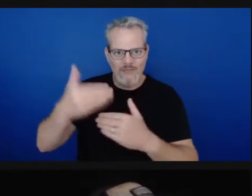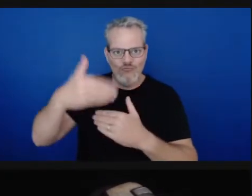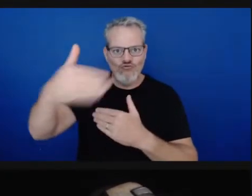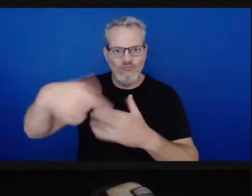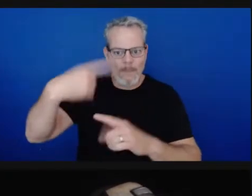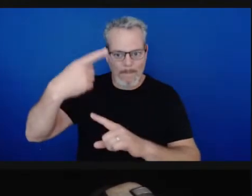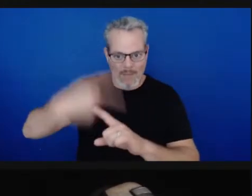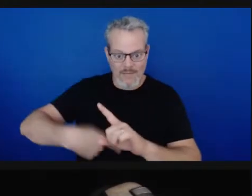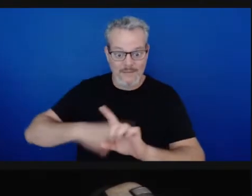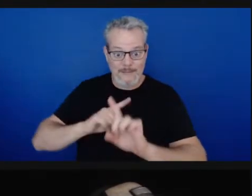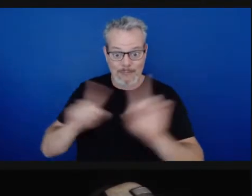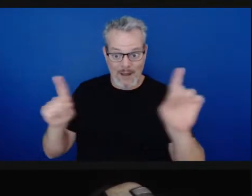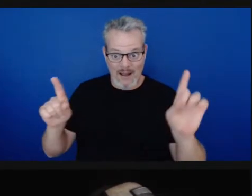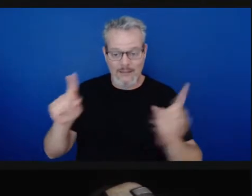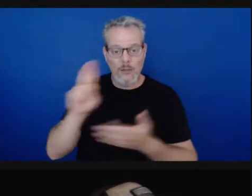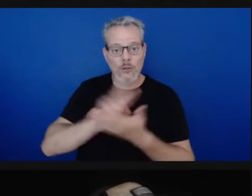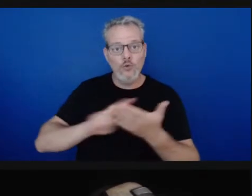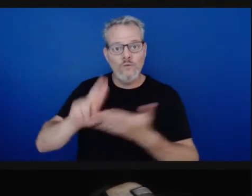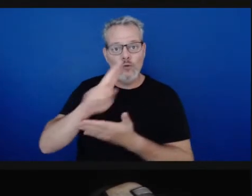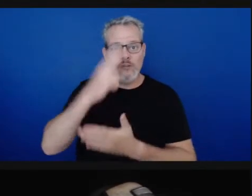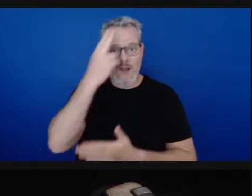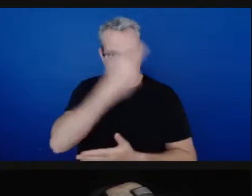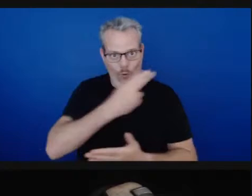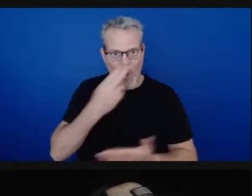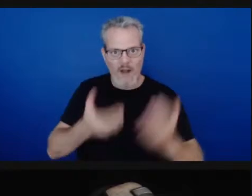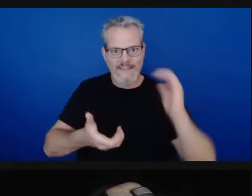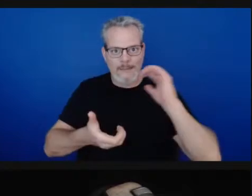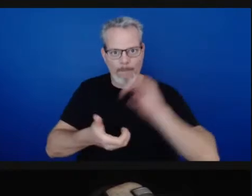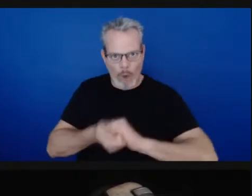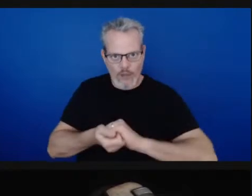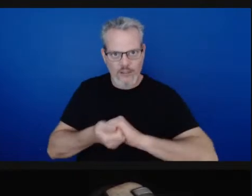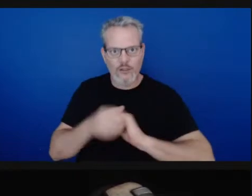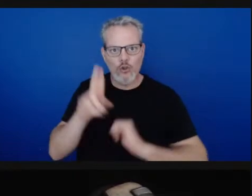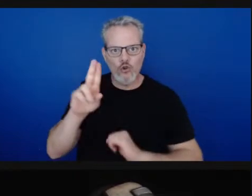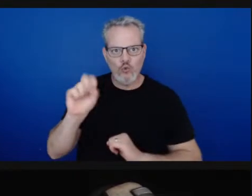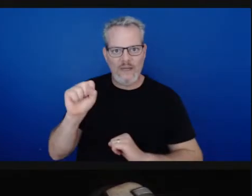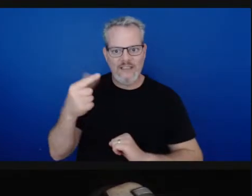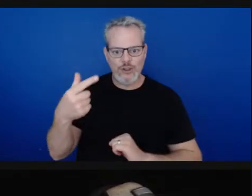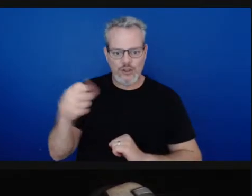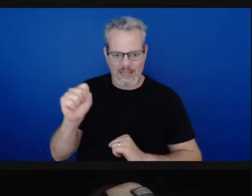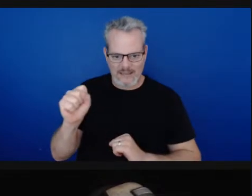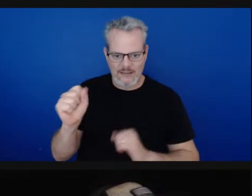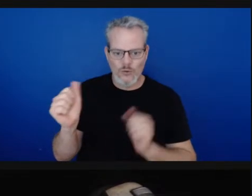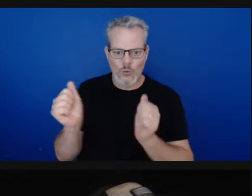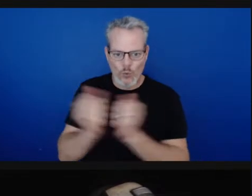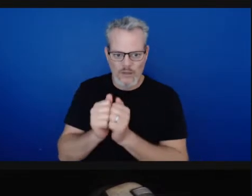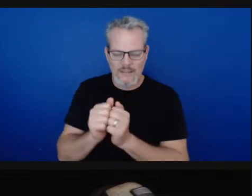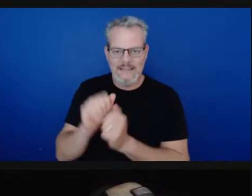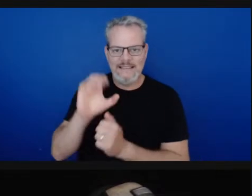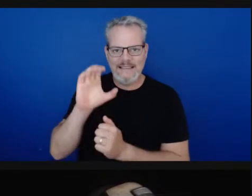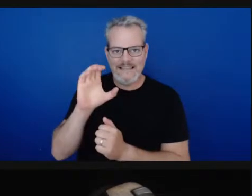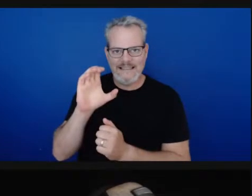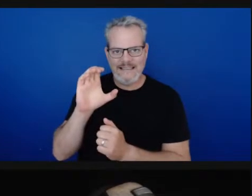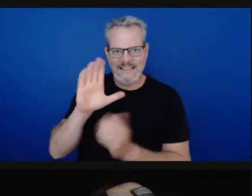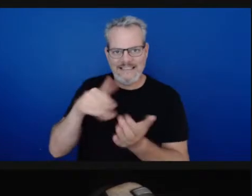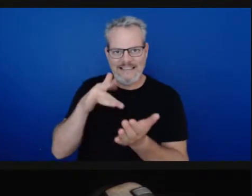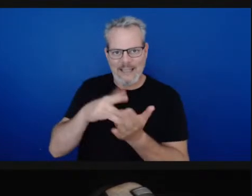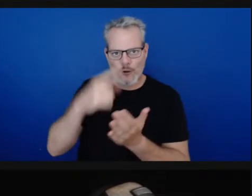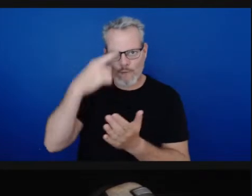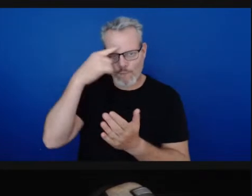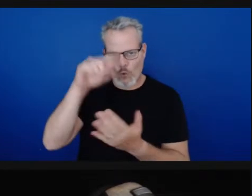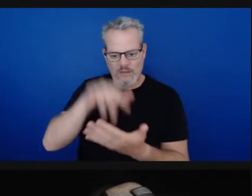But the University of Hawaii is a partner of the USGS, along with CSAVE, which is the Center for the Study of Active